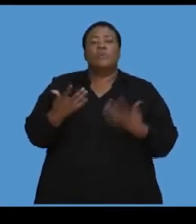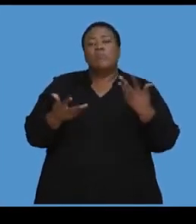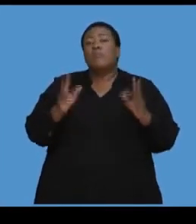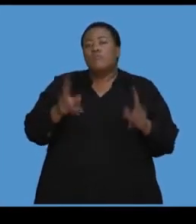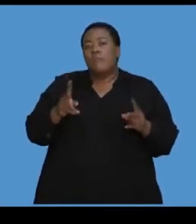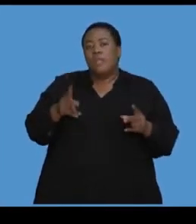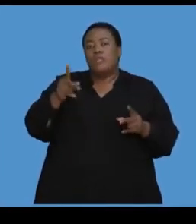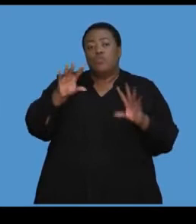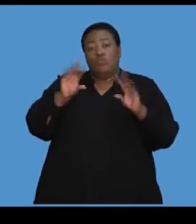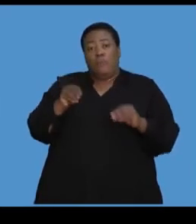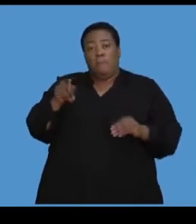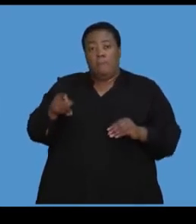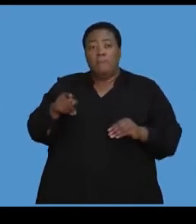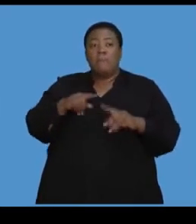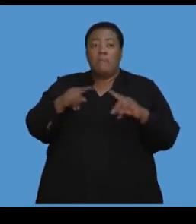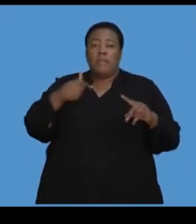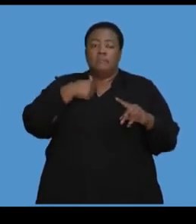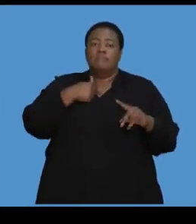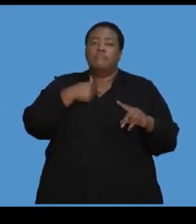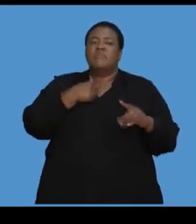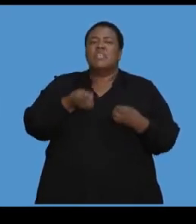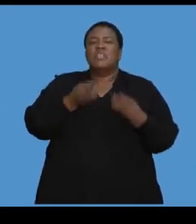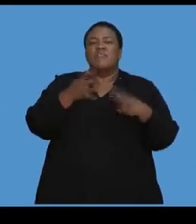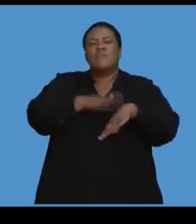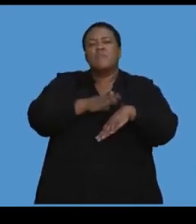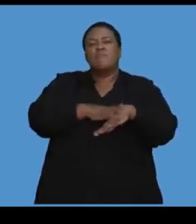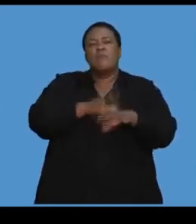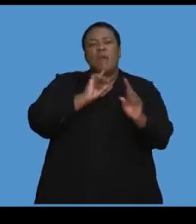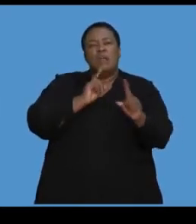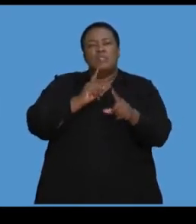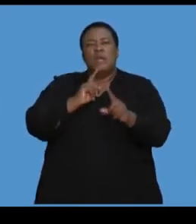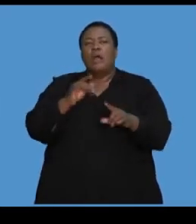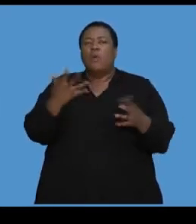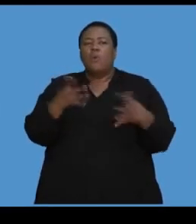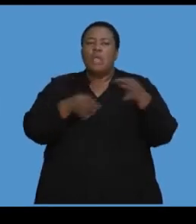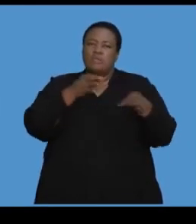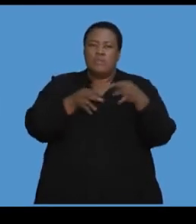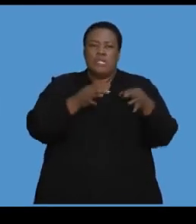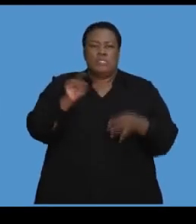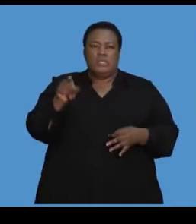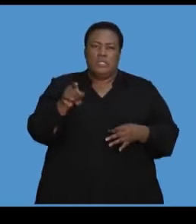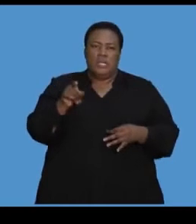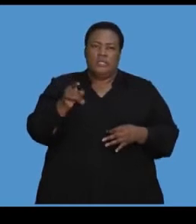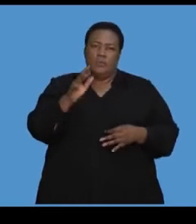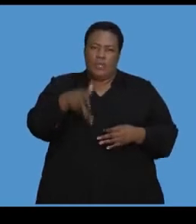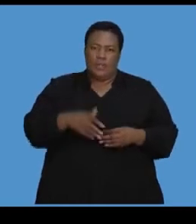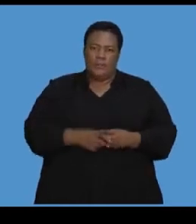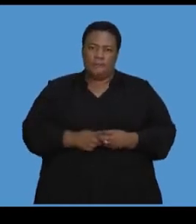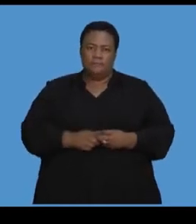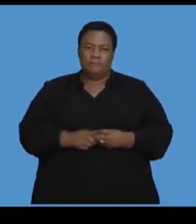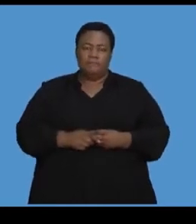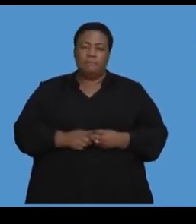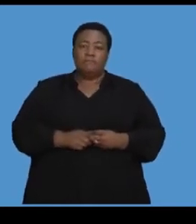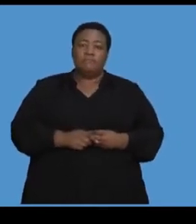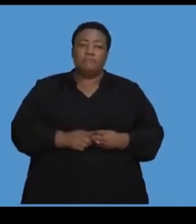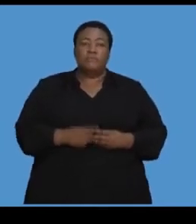there. Ideally, you might need to stop here, but I'm just going to give you some also possible answers or possible explanations to